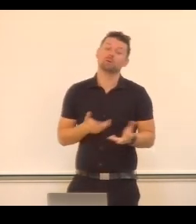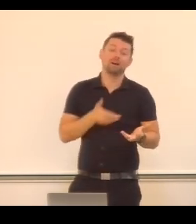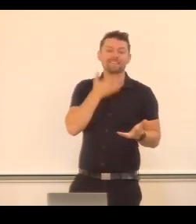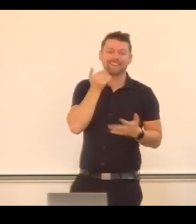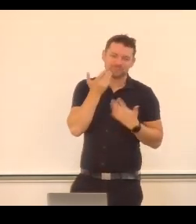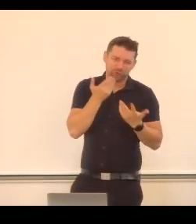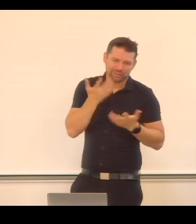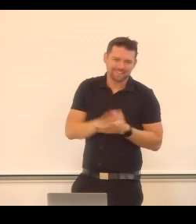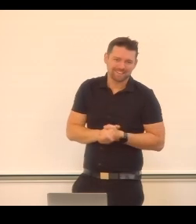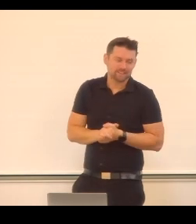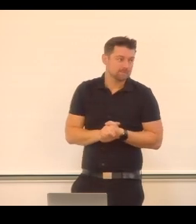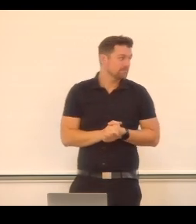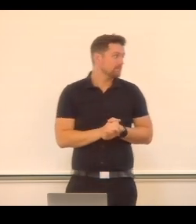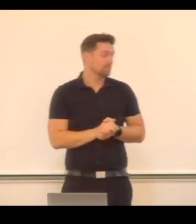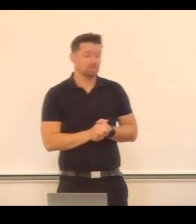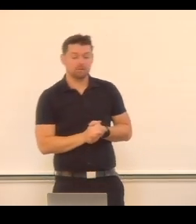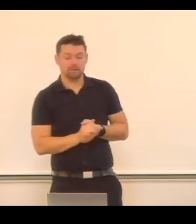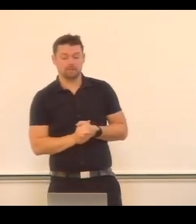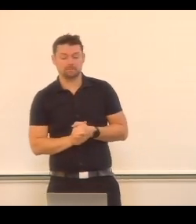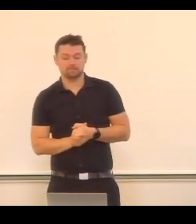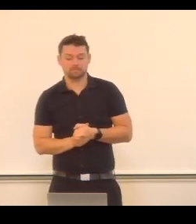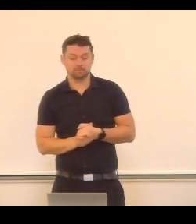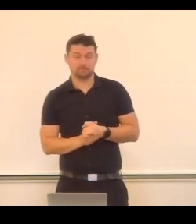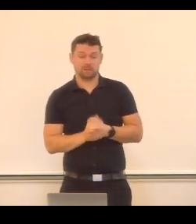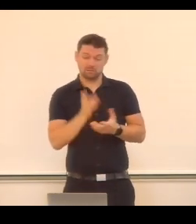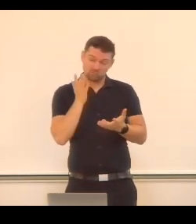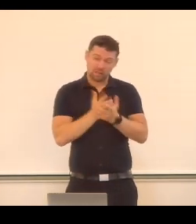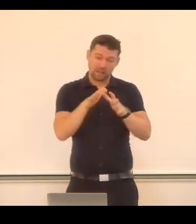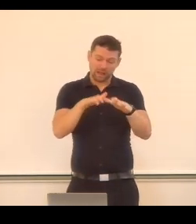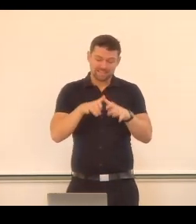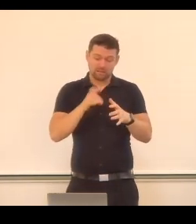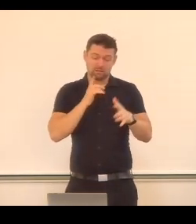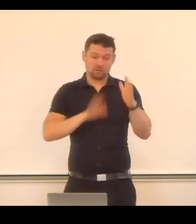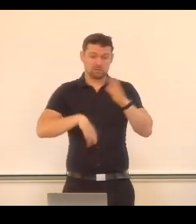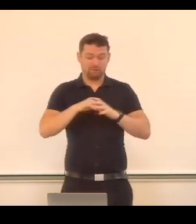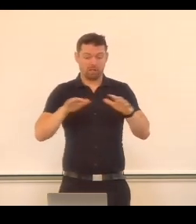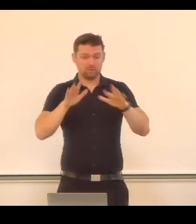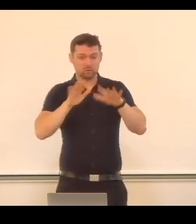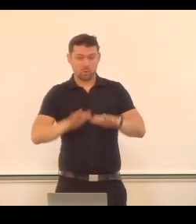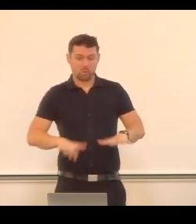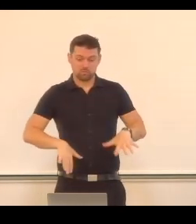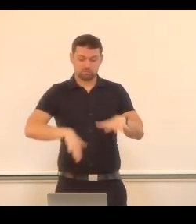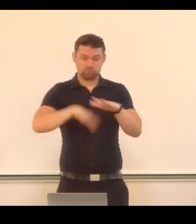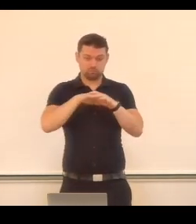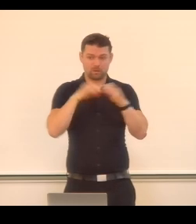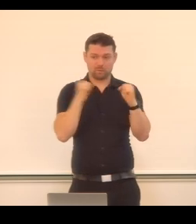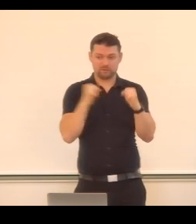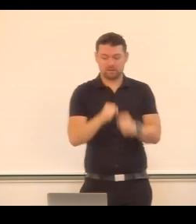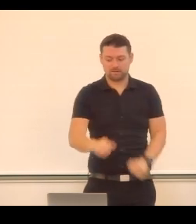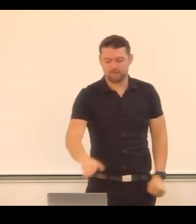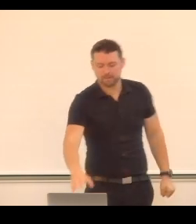of what happens here. This is really in the Canadian Arctic. The whole thing gets covered in snow during the winter.